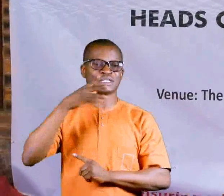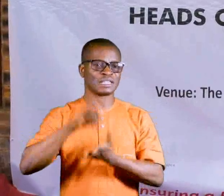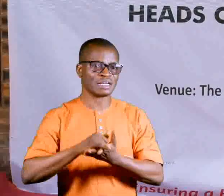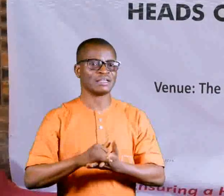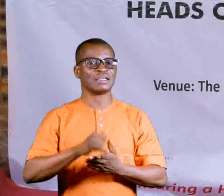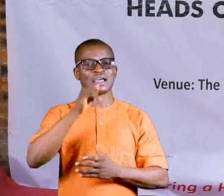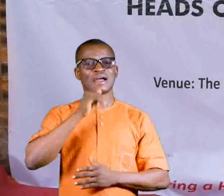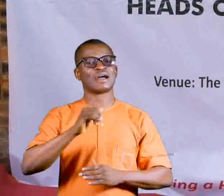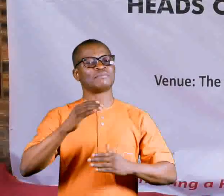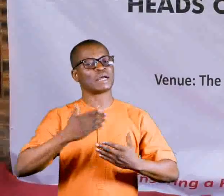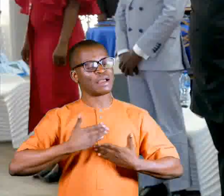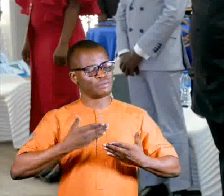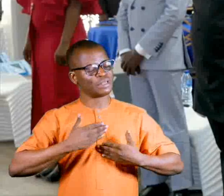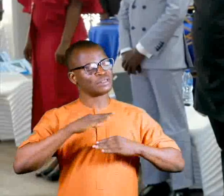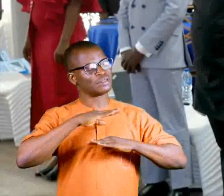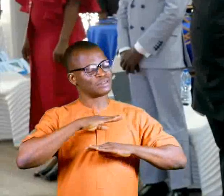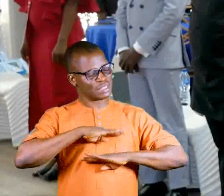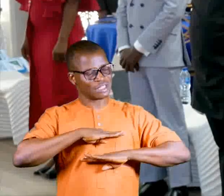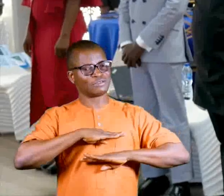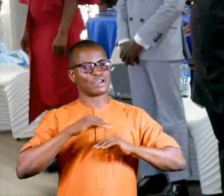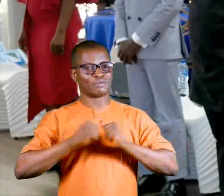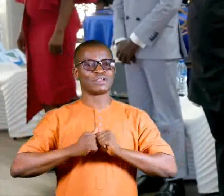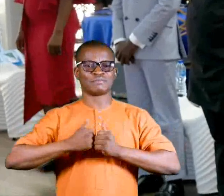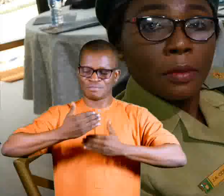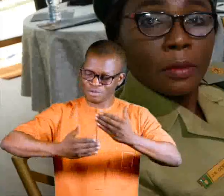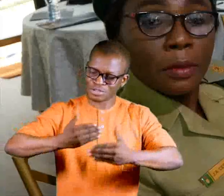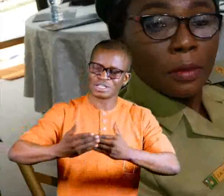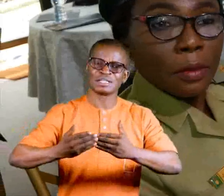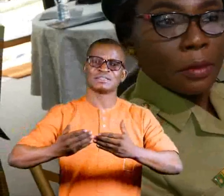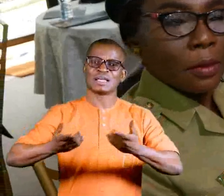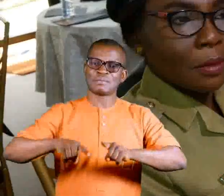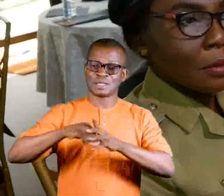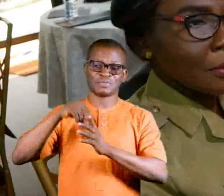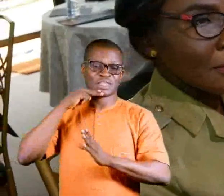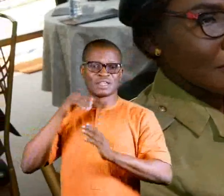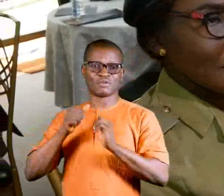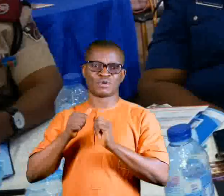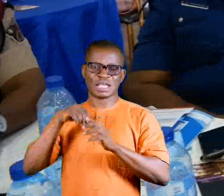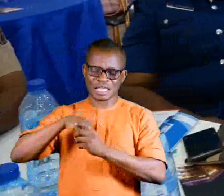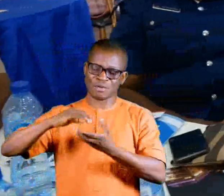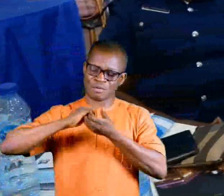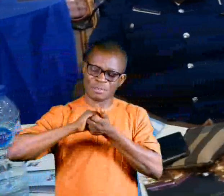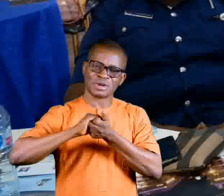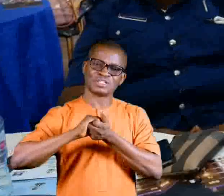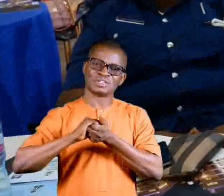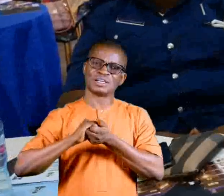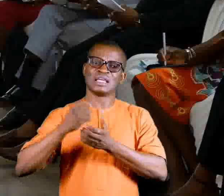say that I'm quite pleased with the ongoing processes in Nigeria, the